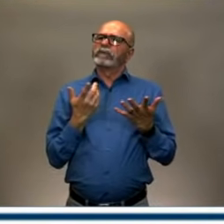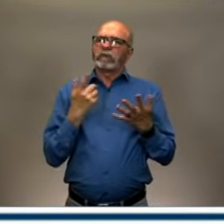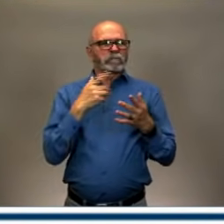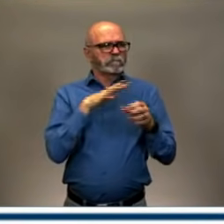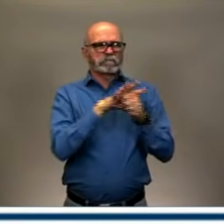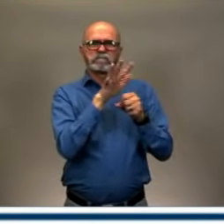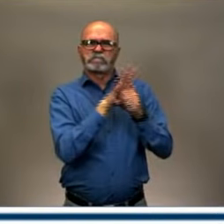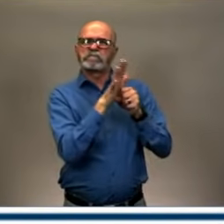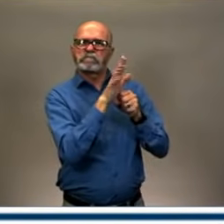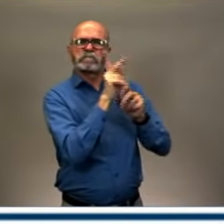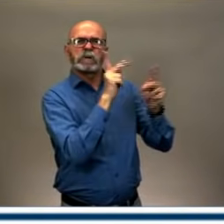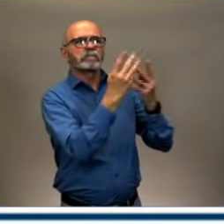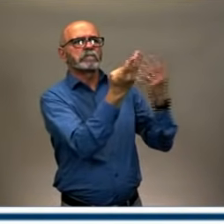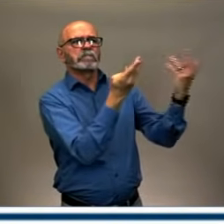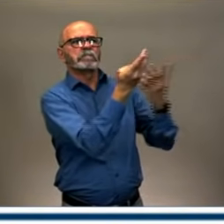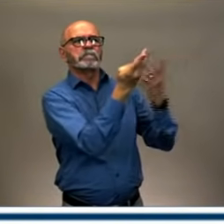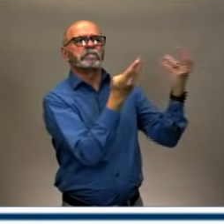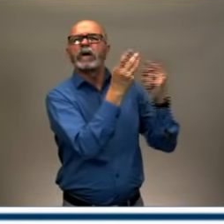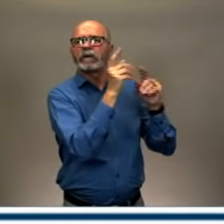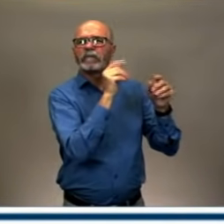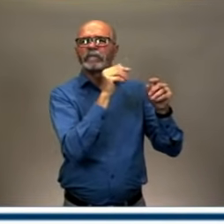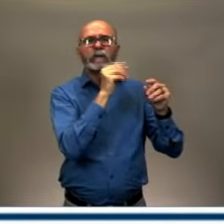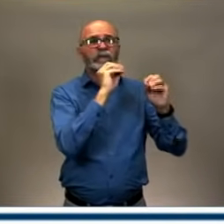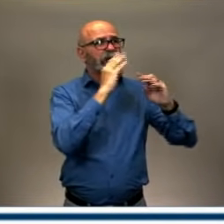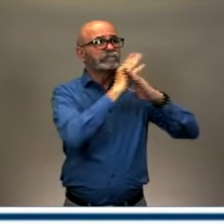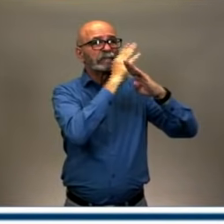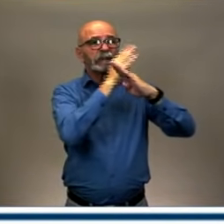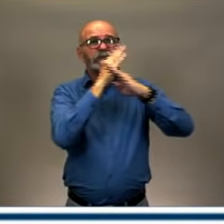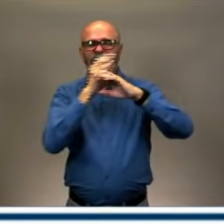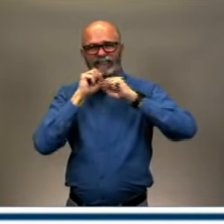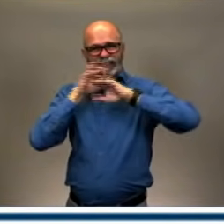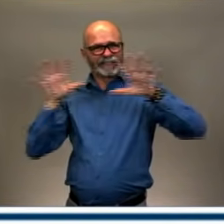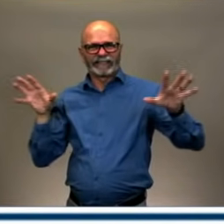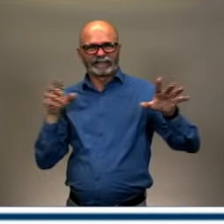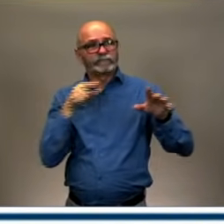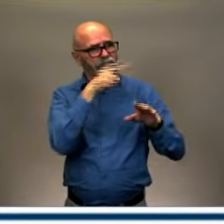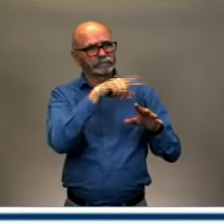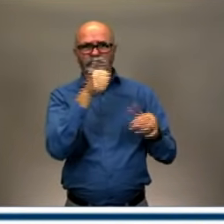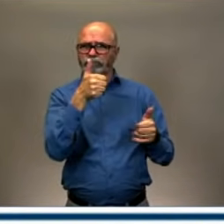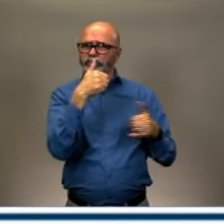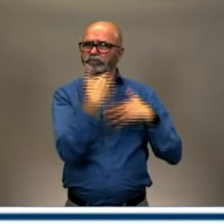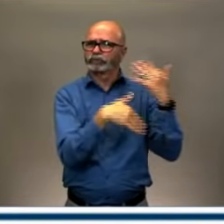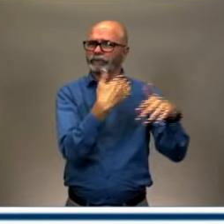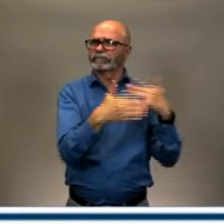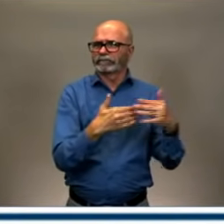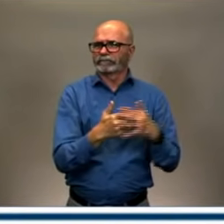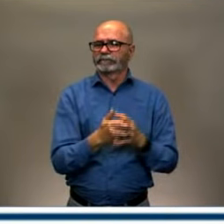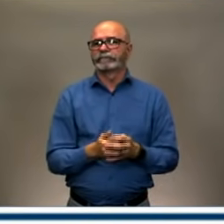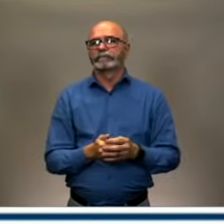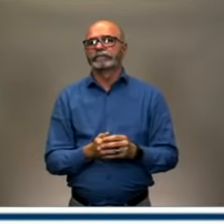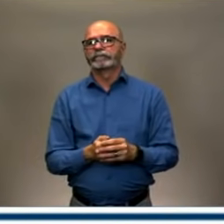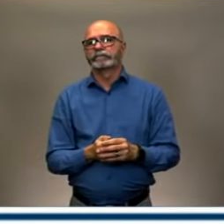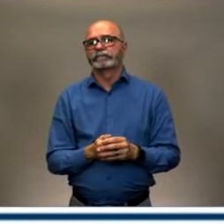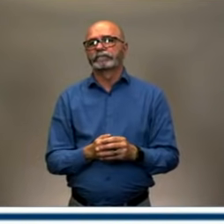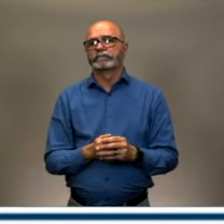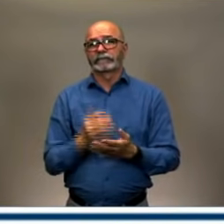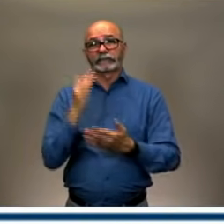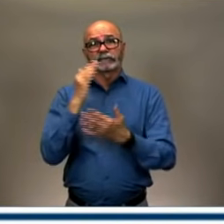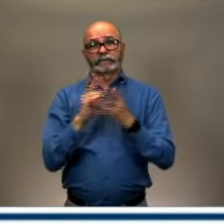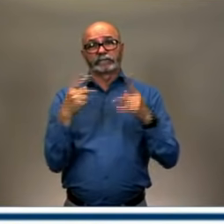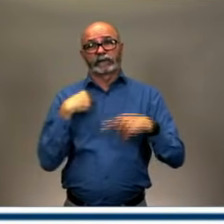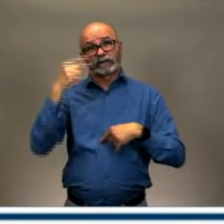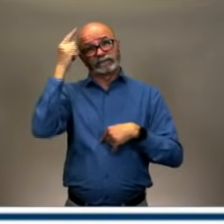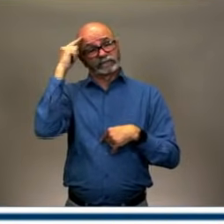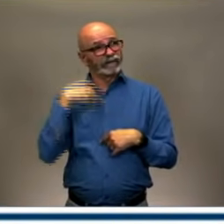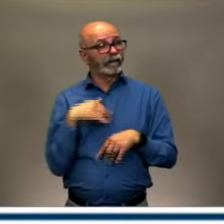a barrier to us delivering the vaccine. I'm going to push back a bit on the narrative that we're slow in getting the vaccine out.